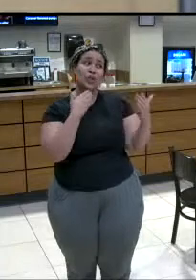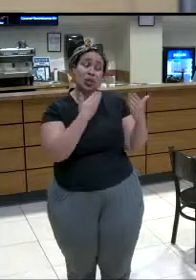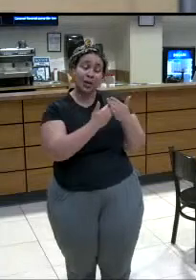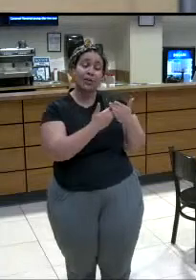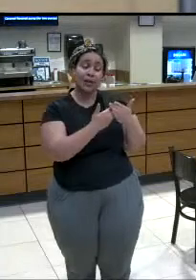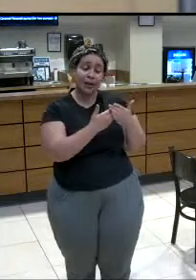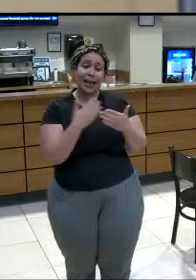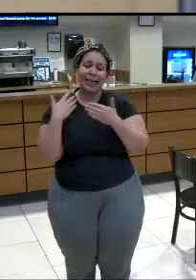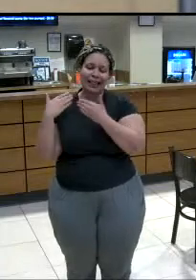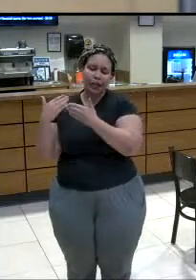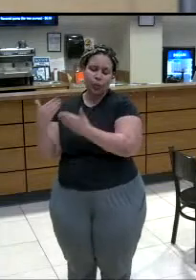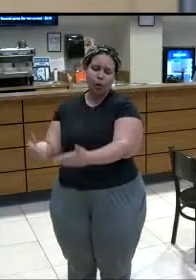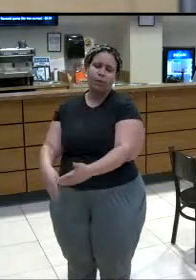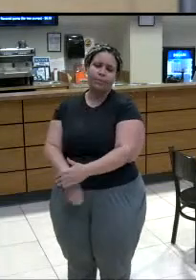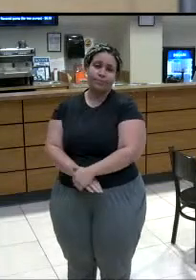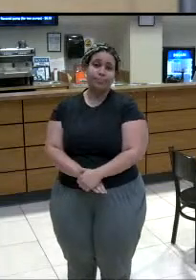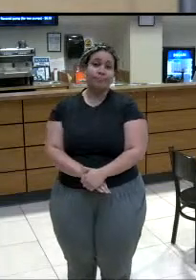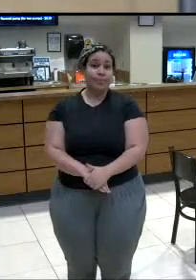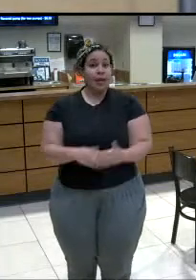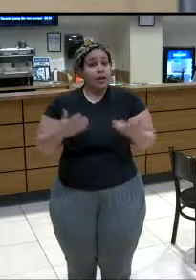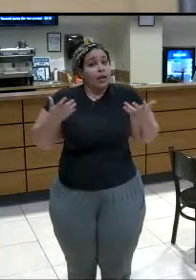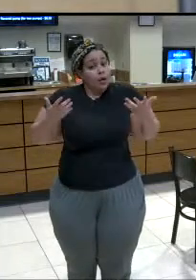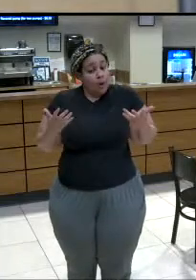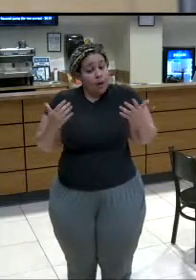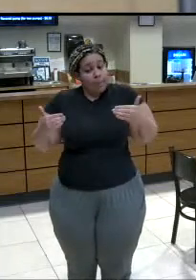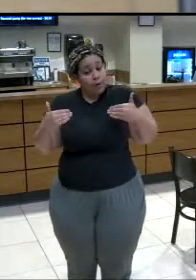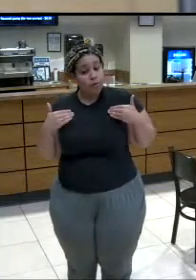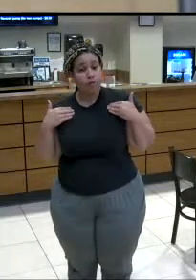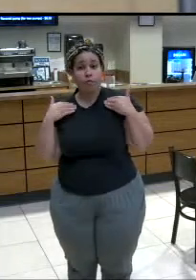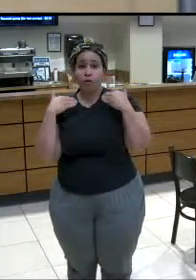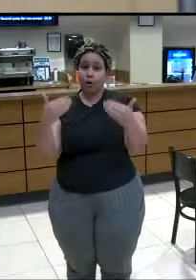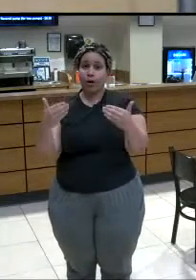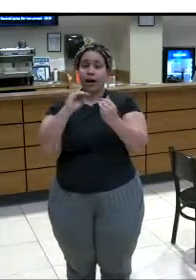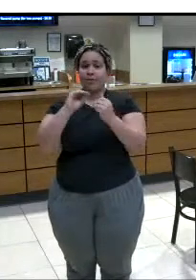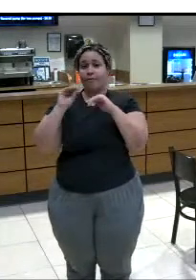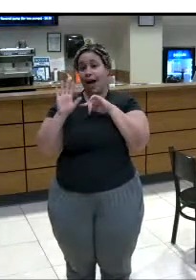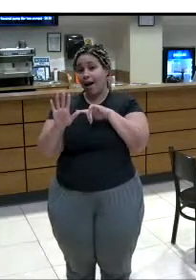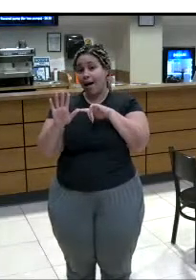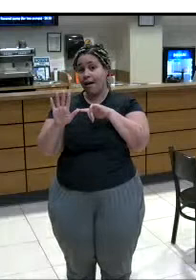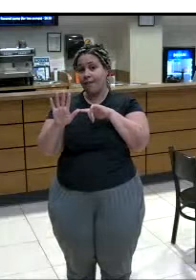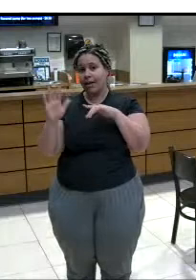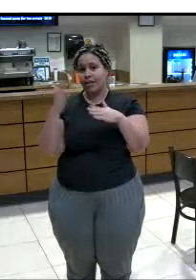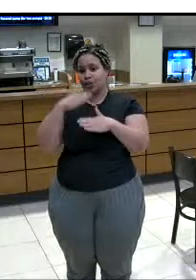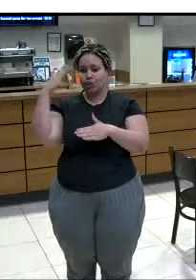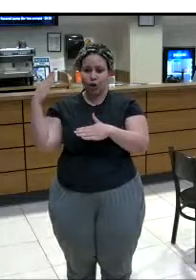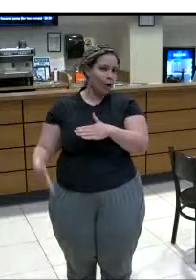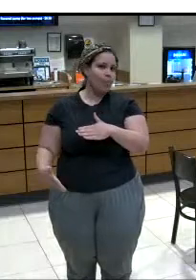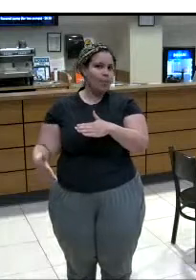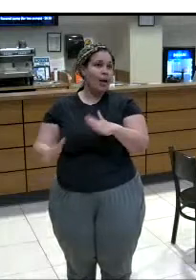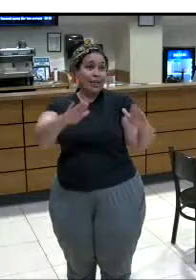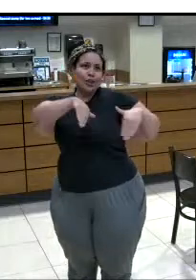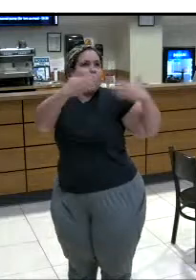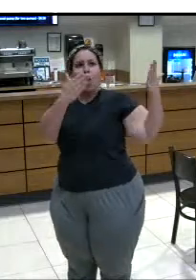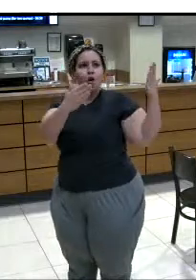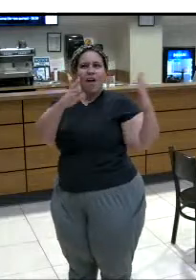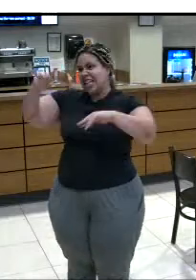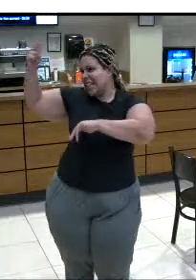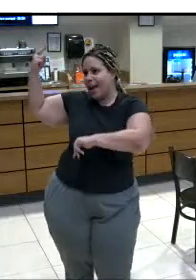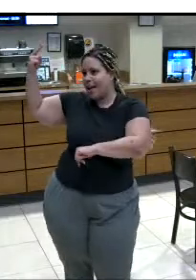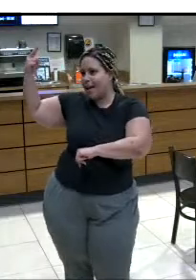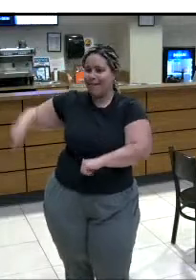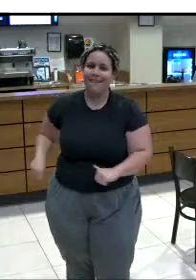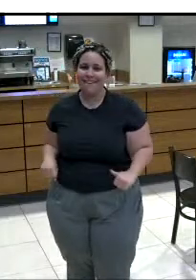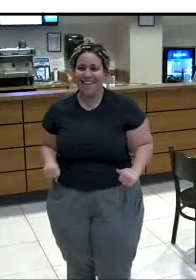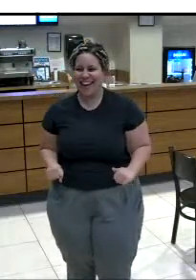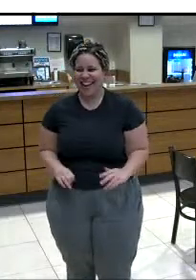so much. Well, we will move forward to item 5, and that is adjournment. So moved. Second. Wait,